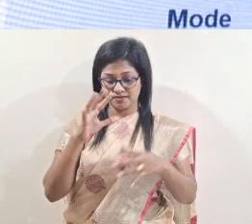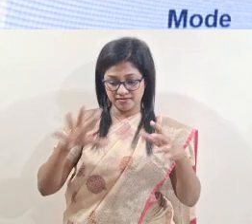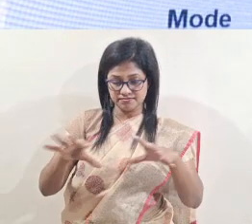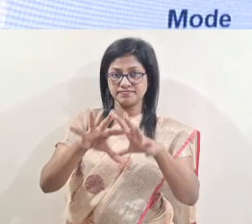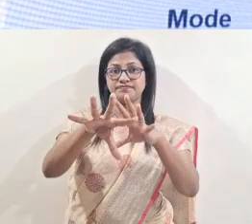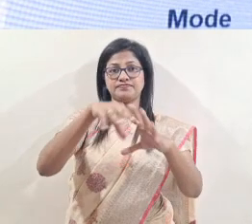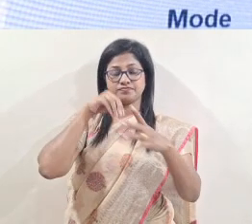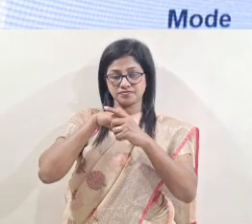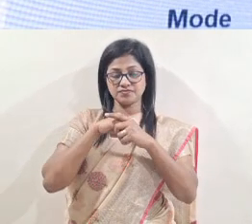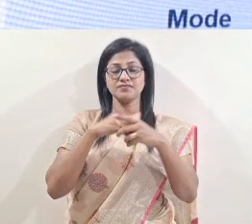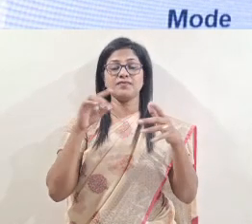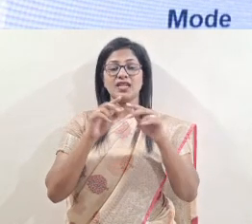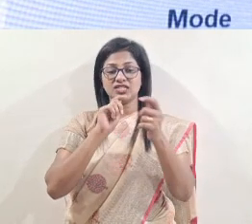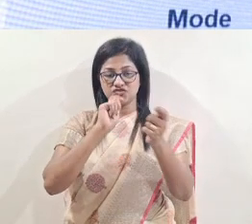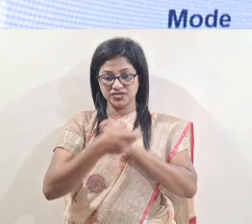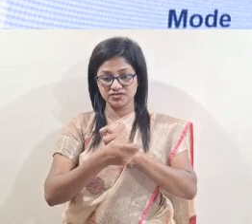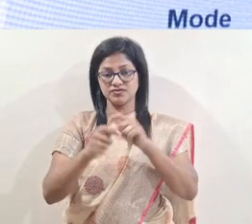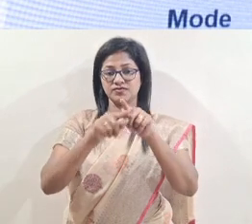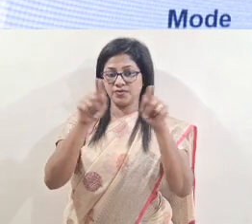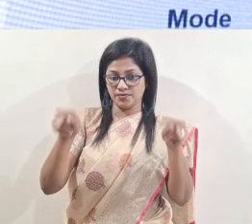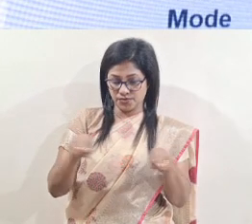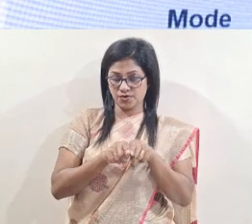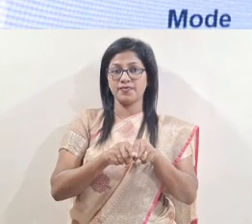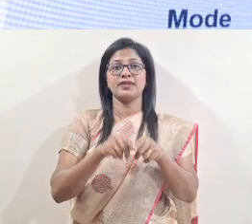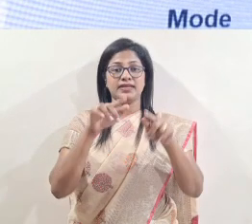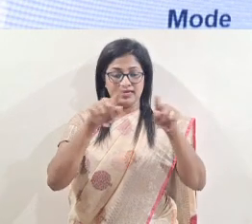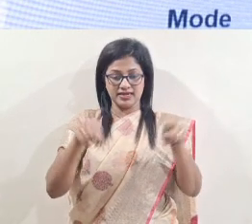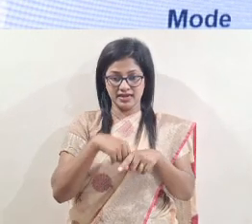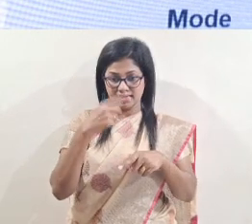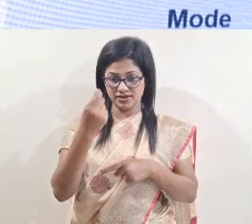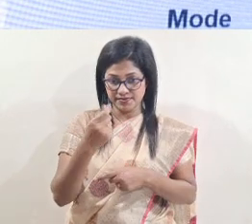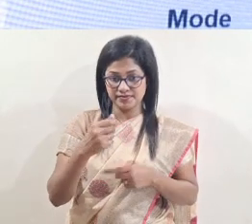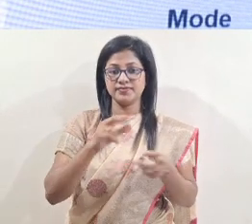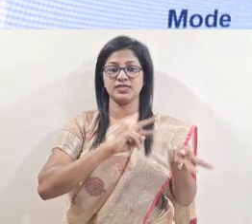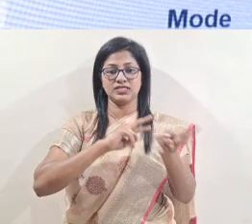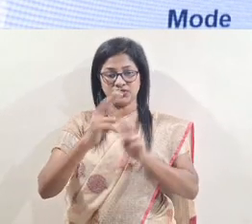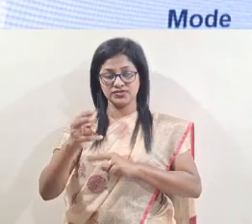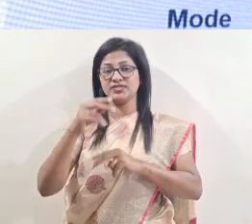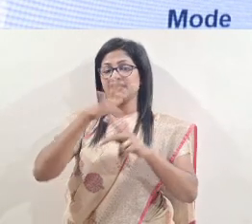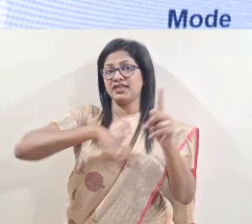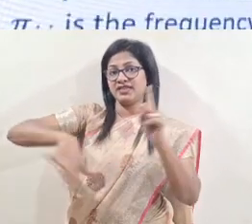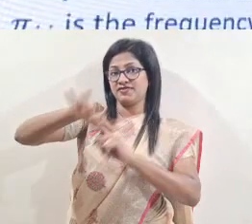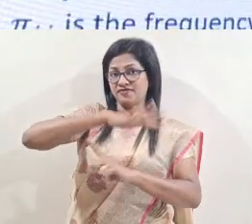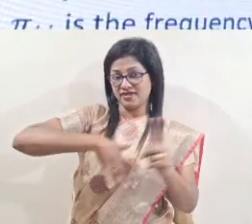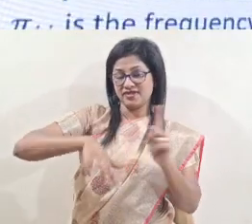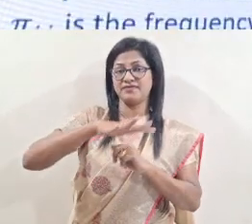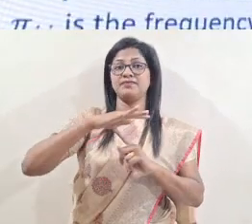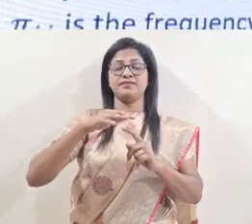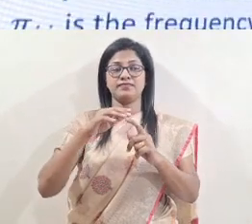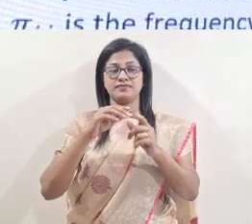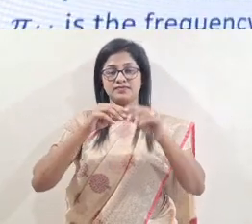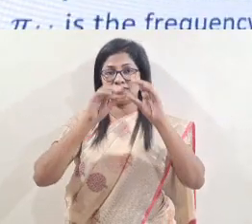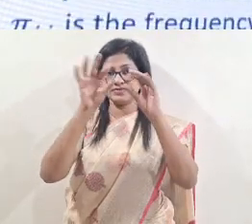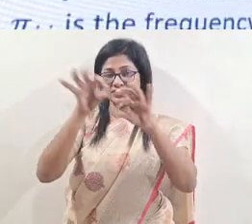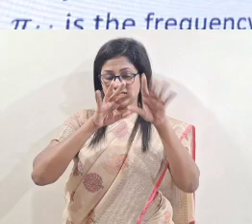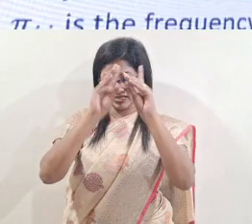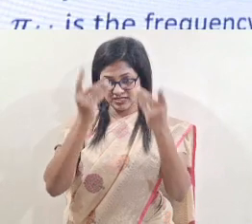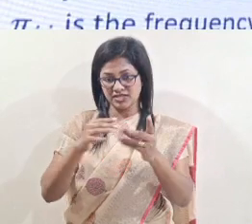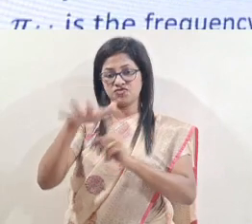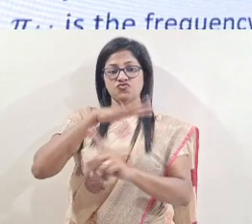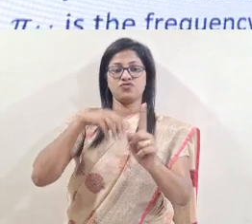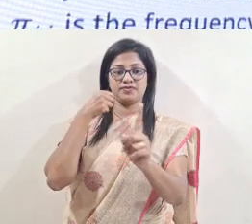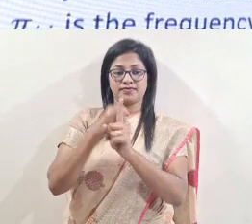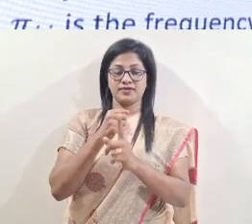land rates, then changes in the land use, built environment and urban design, and the socio-economic impacts. So moving on